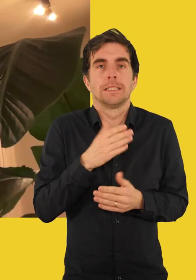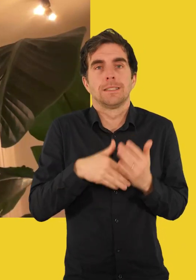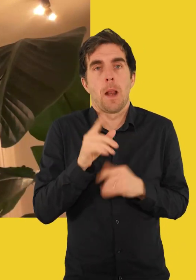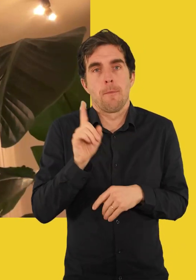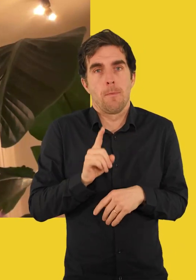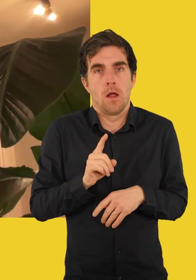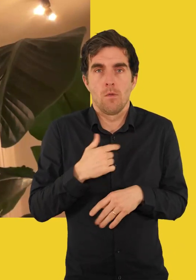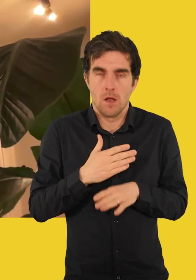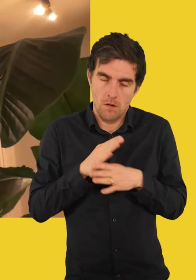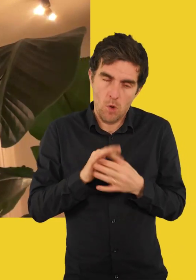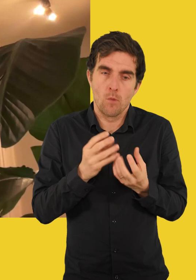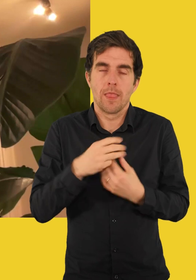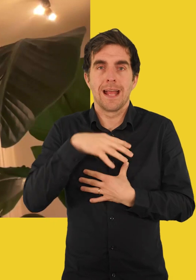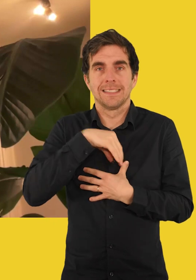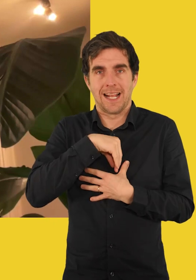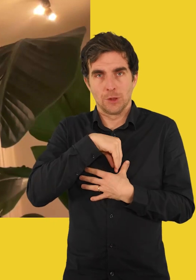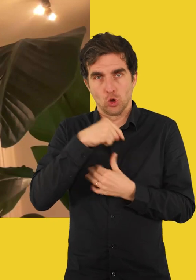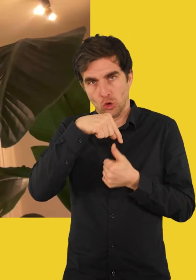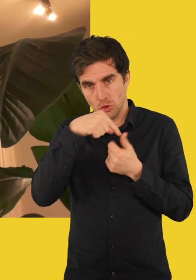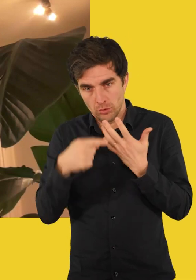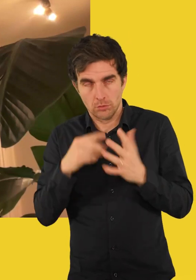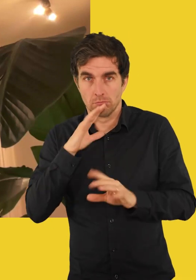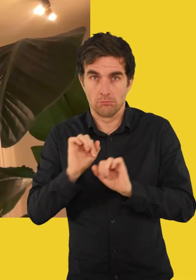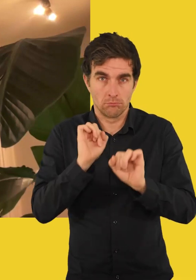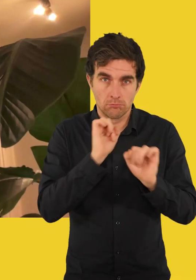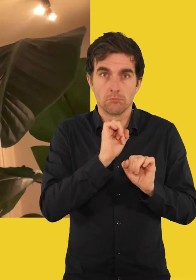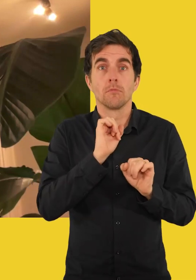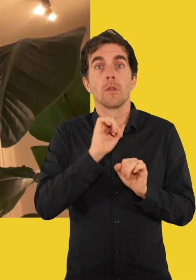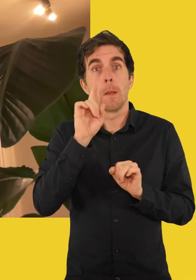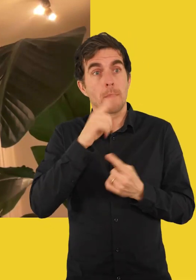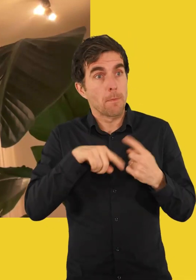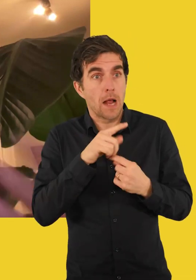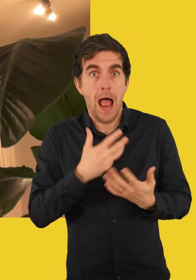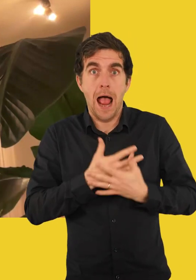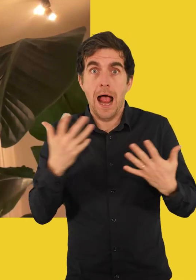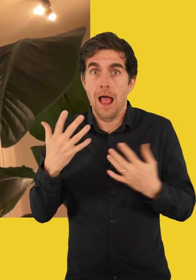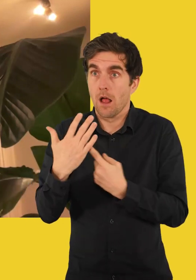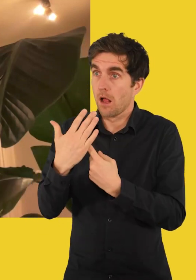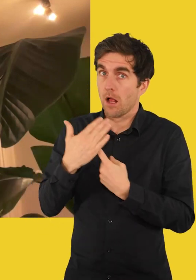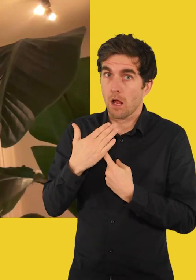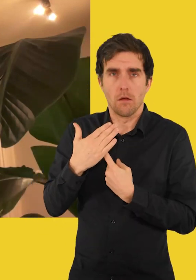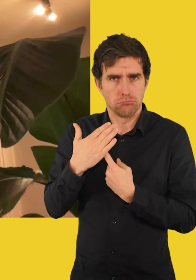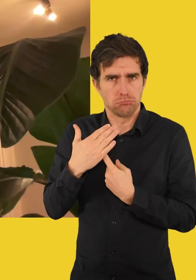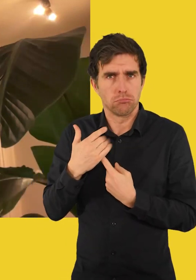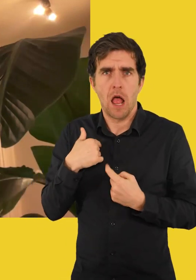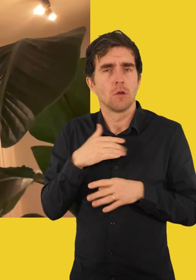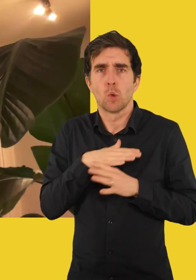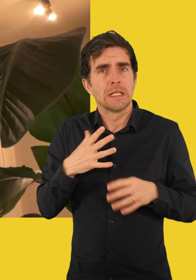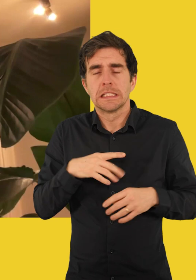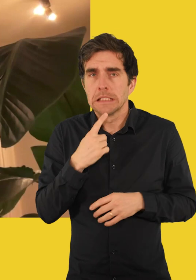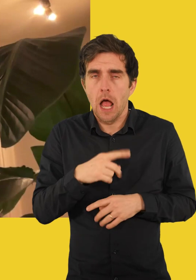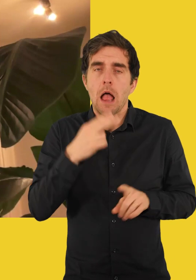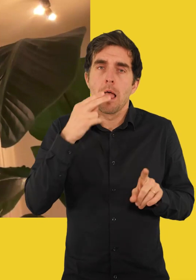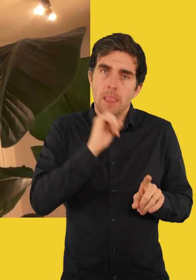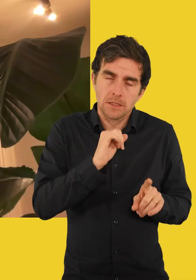work intersectionally, so we look at all axes along which people are experiencing oppression. So just because I don't name